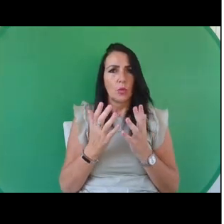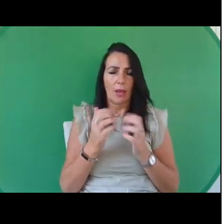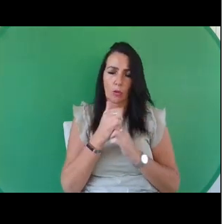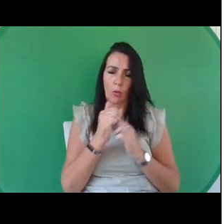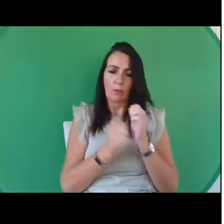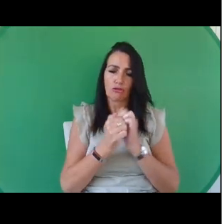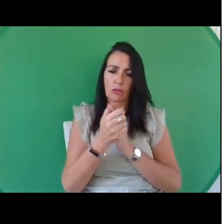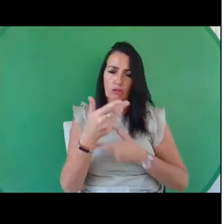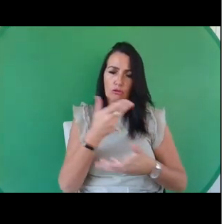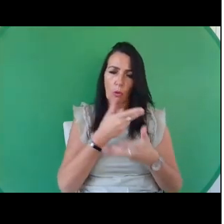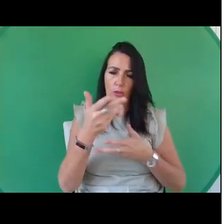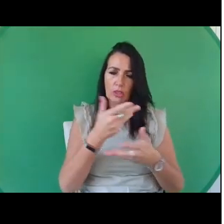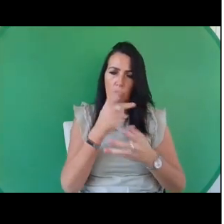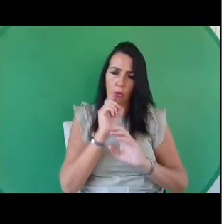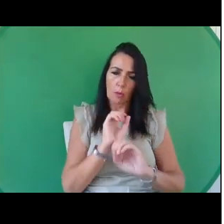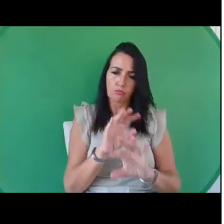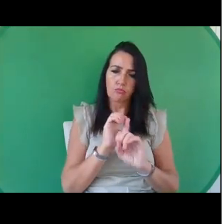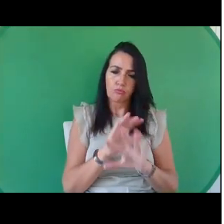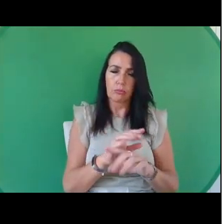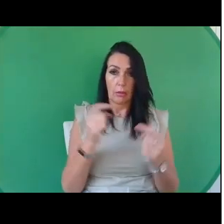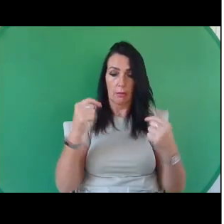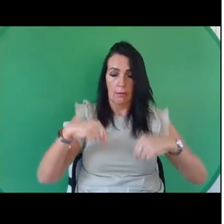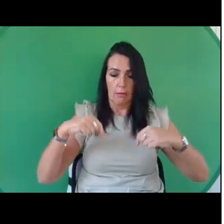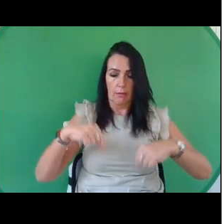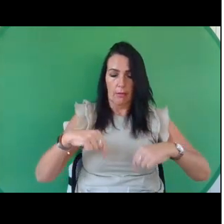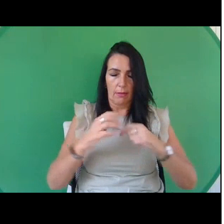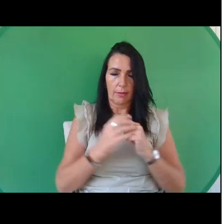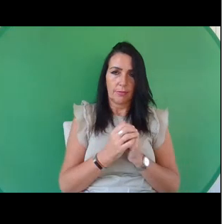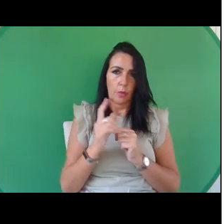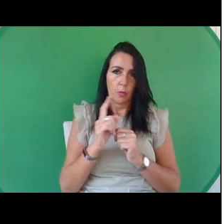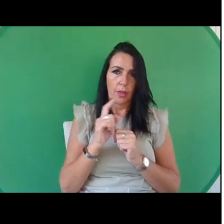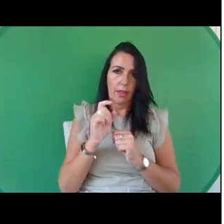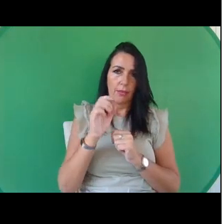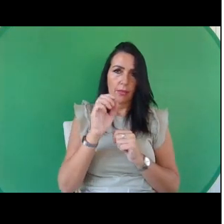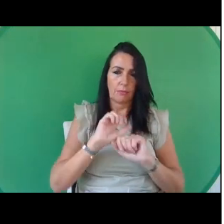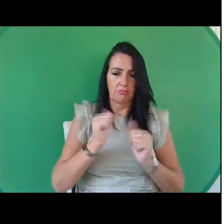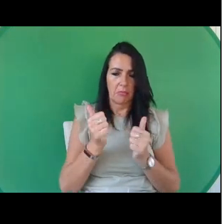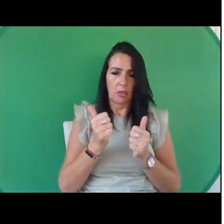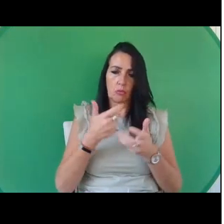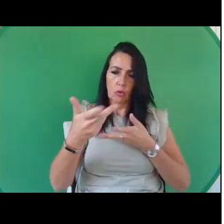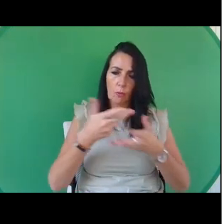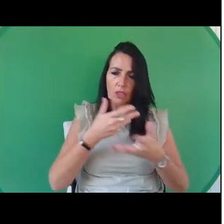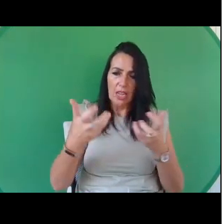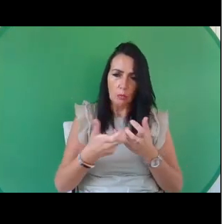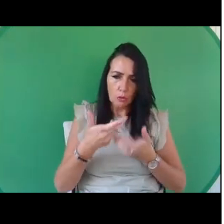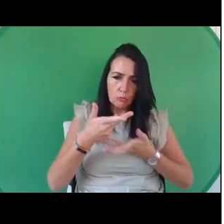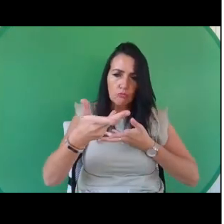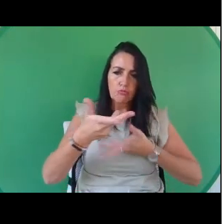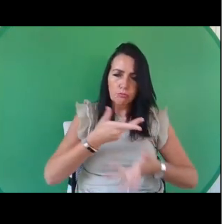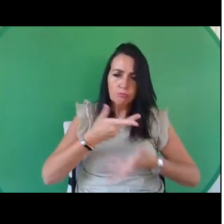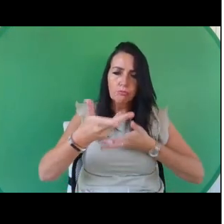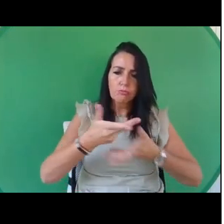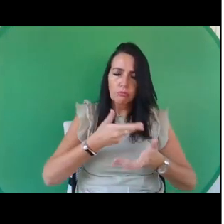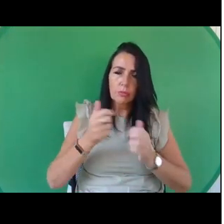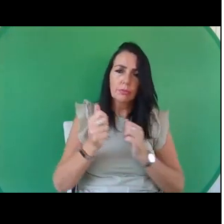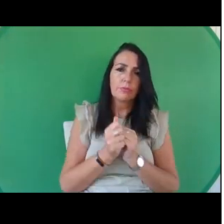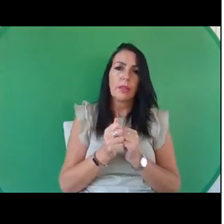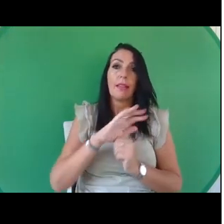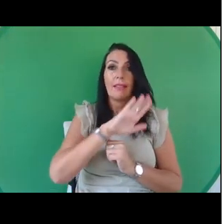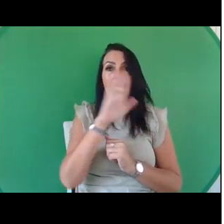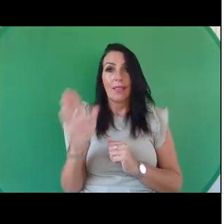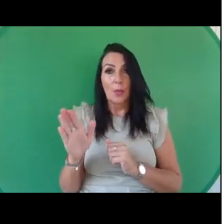knowledge. So here on the slide, we have an example of a well-structured conversation. So starting off with greetings